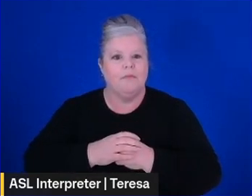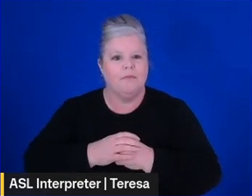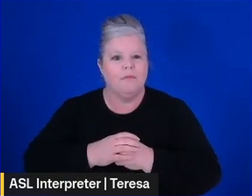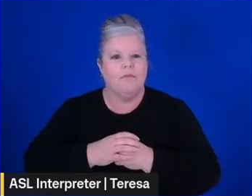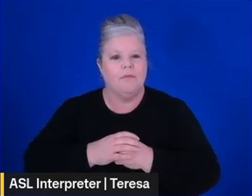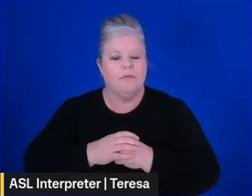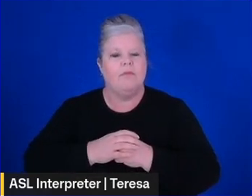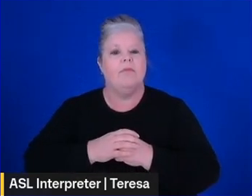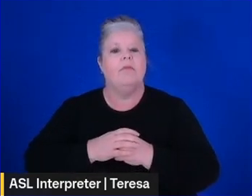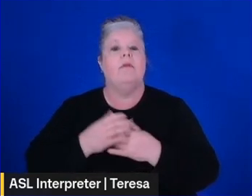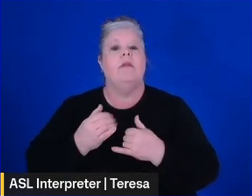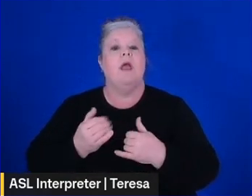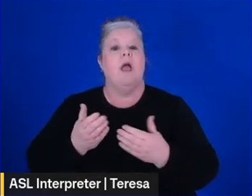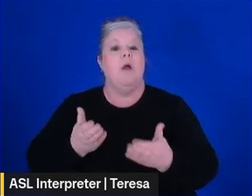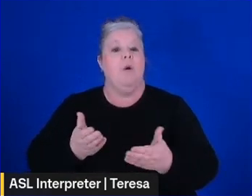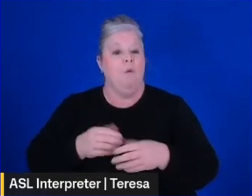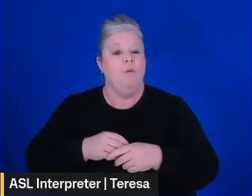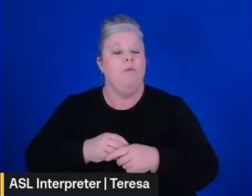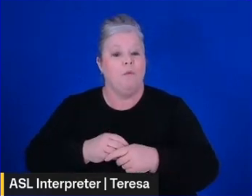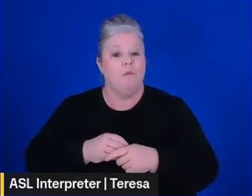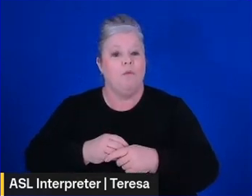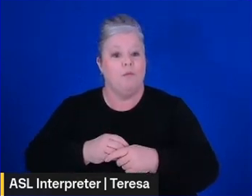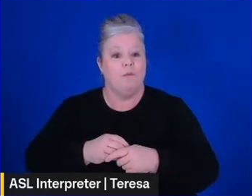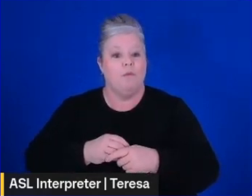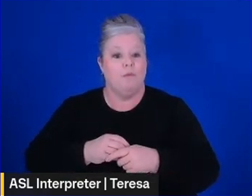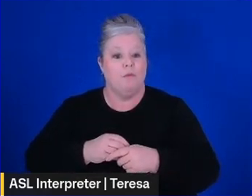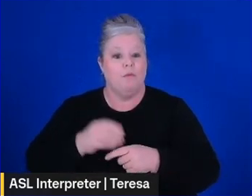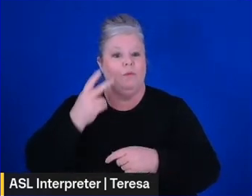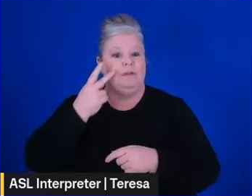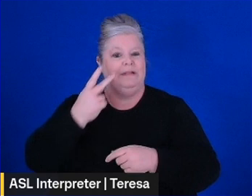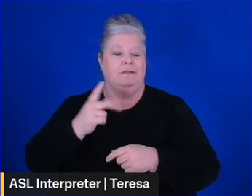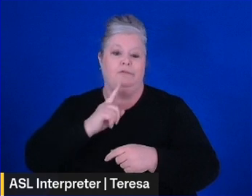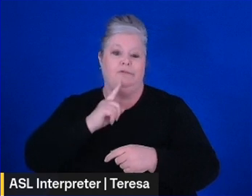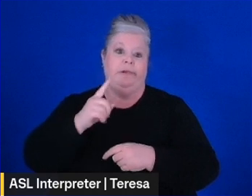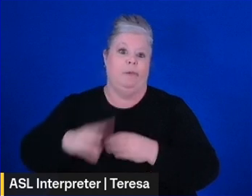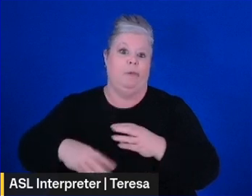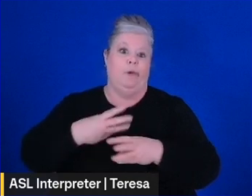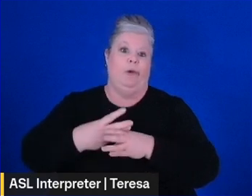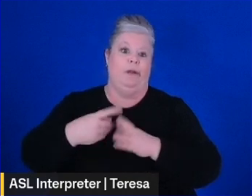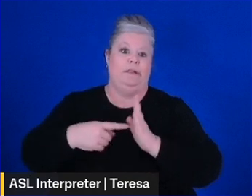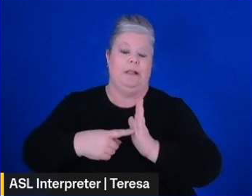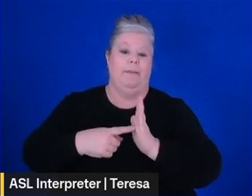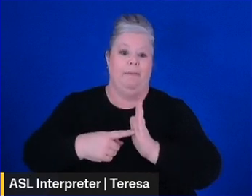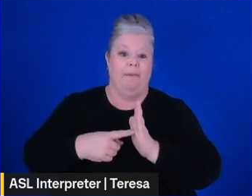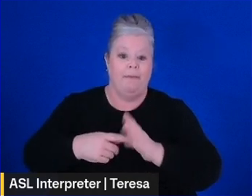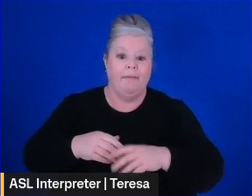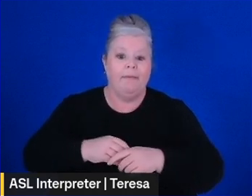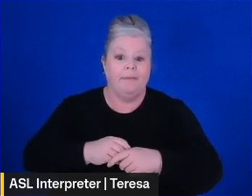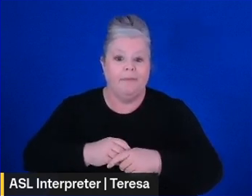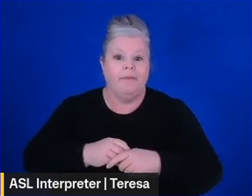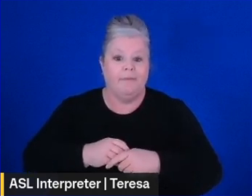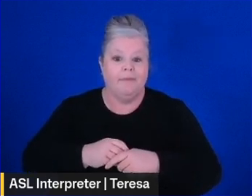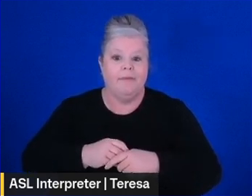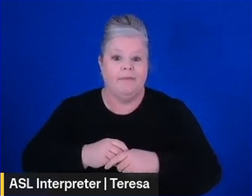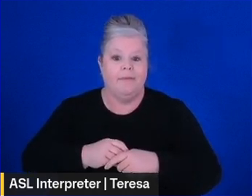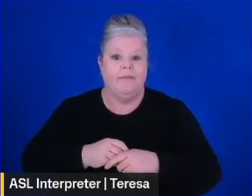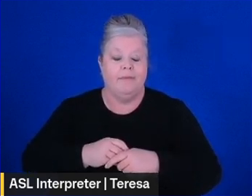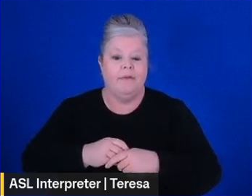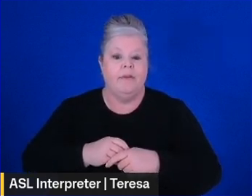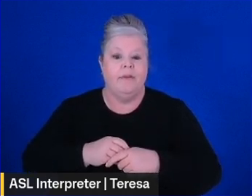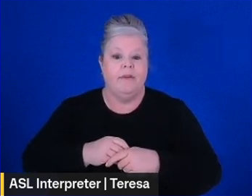Here you can find a real-world example of we are discussing. So it